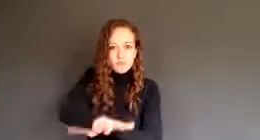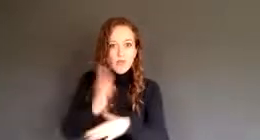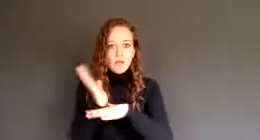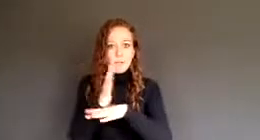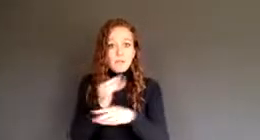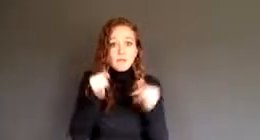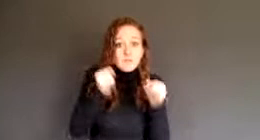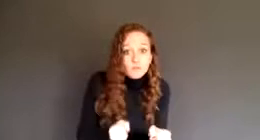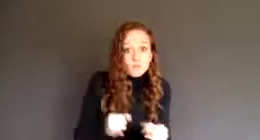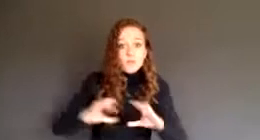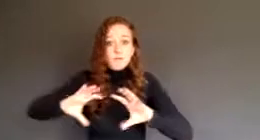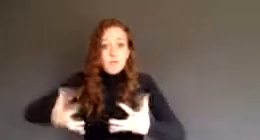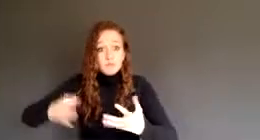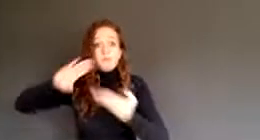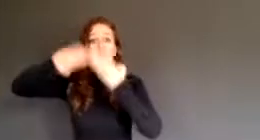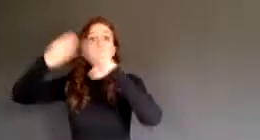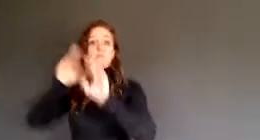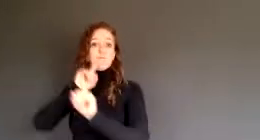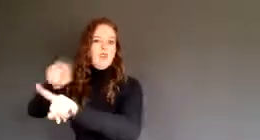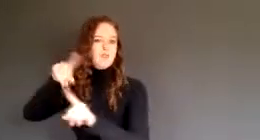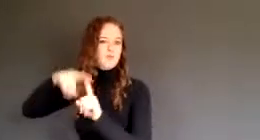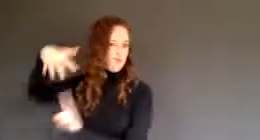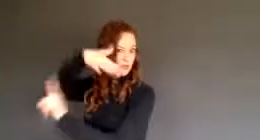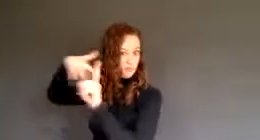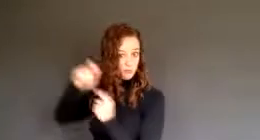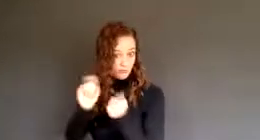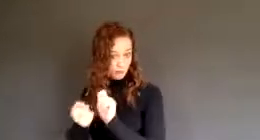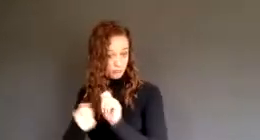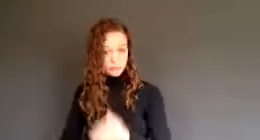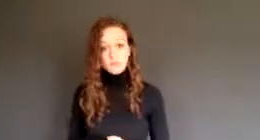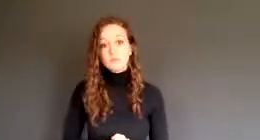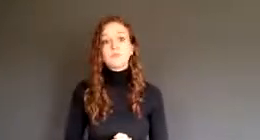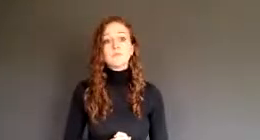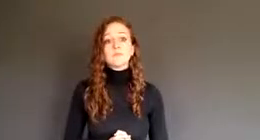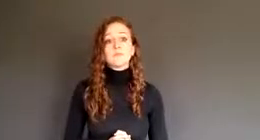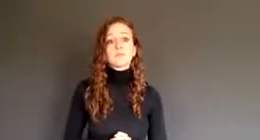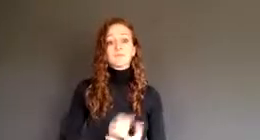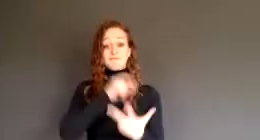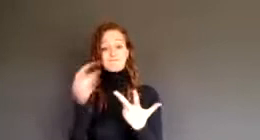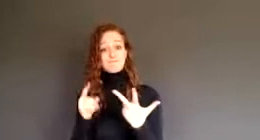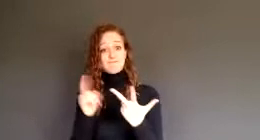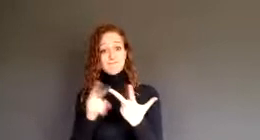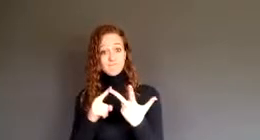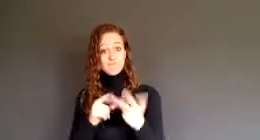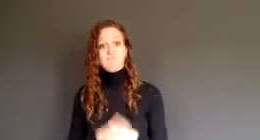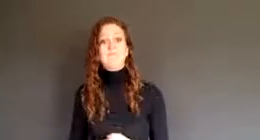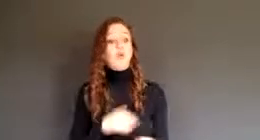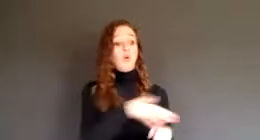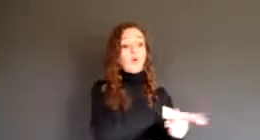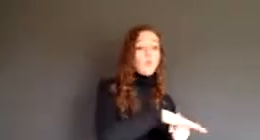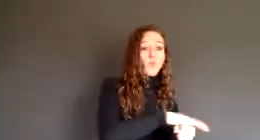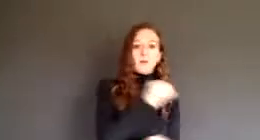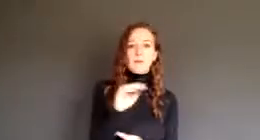life history stages, has a strong role in dictating individual, population, and community responses of kelps to their continually changing